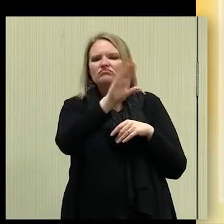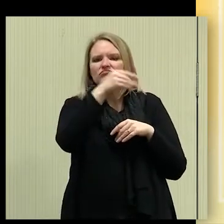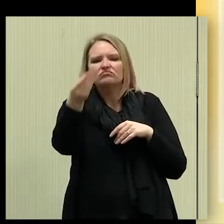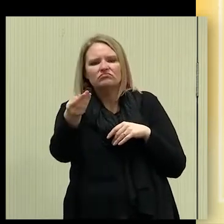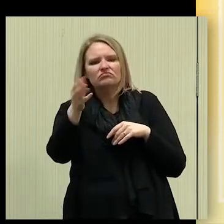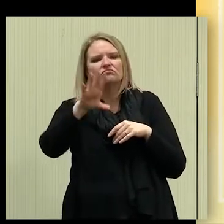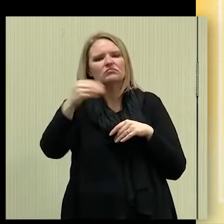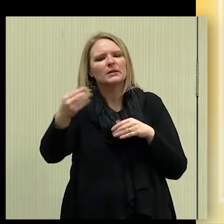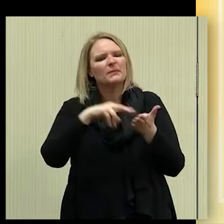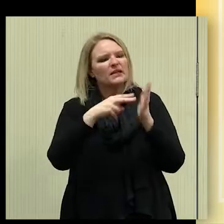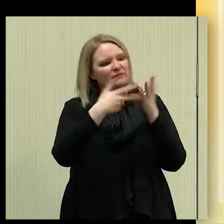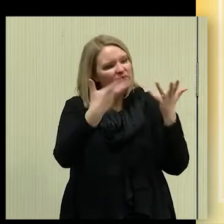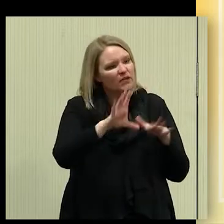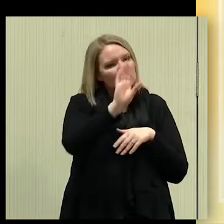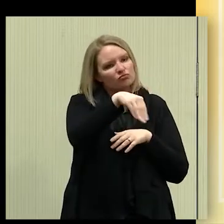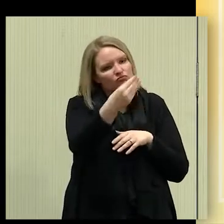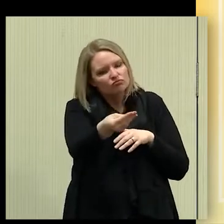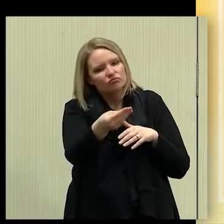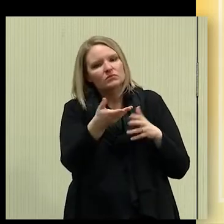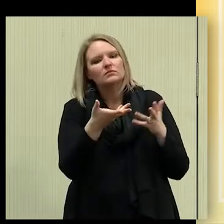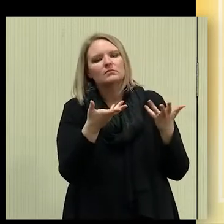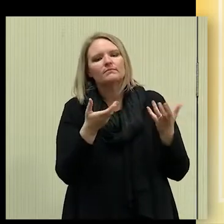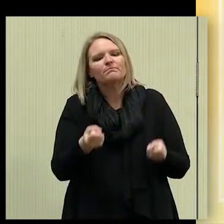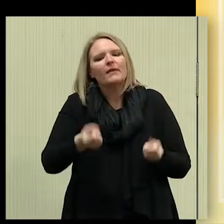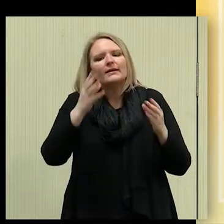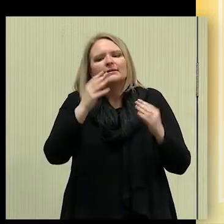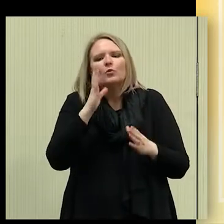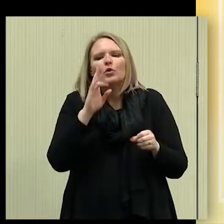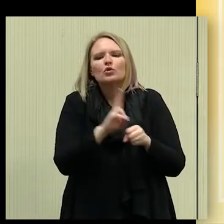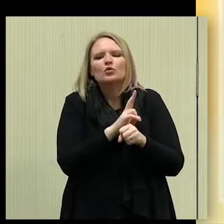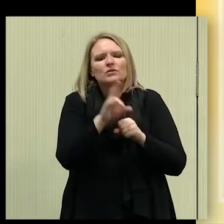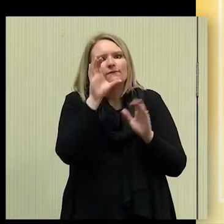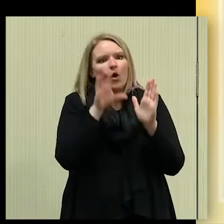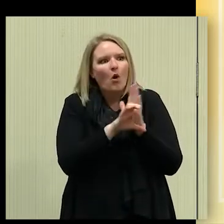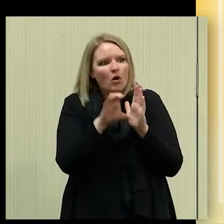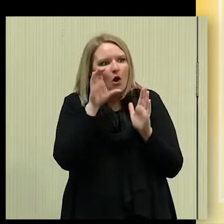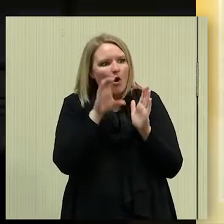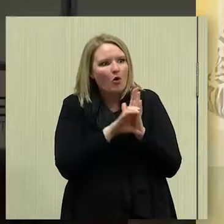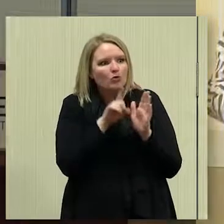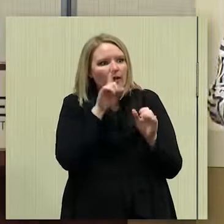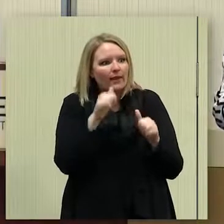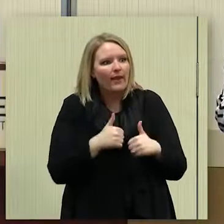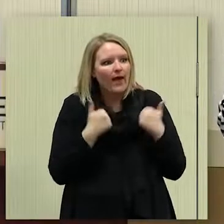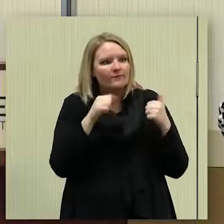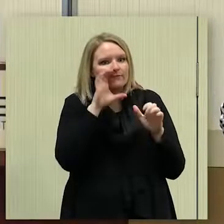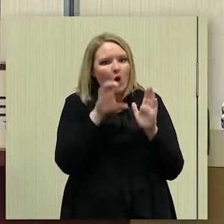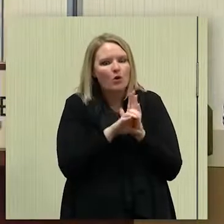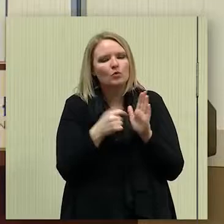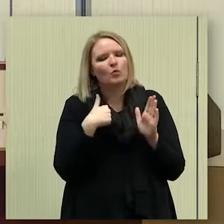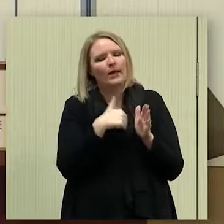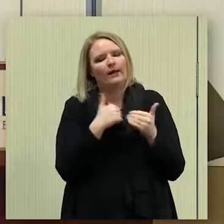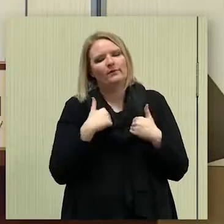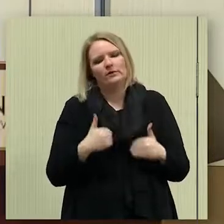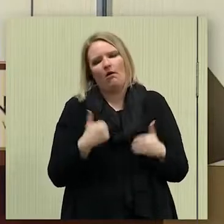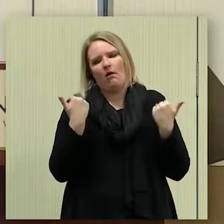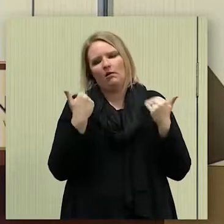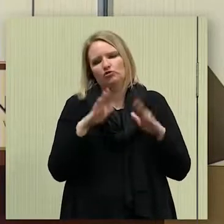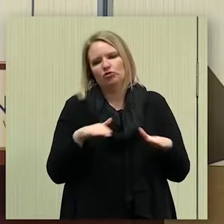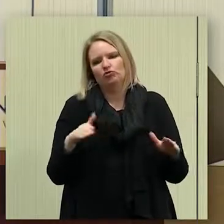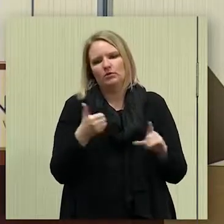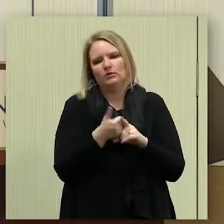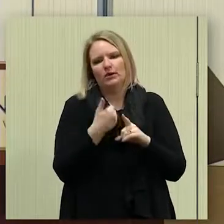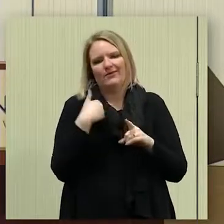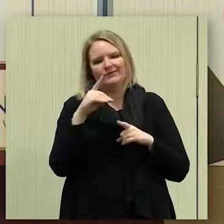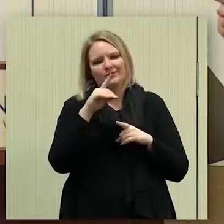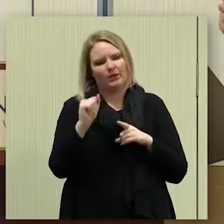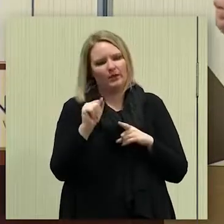and then another one's going to begin. A lot of teachers will use photos of children, particularly when we have young children or children with disabilities, so